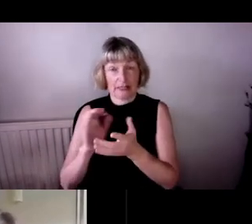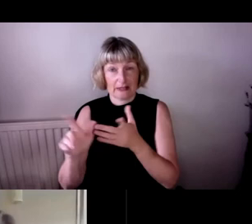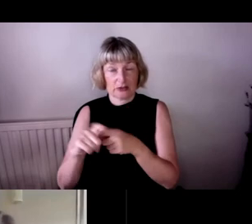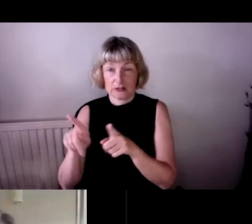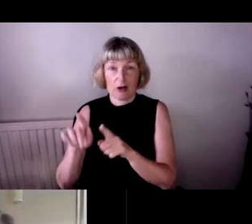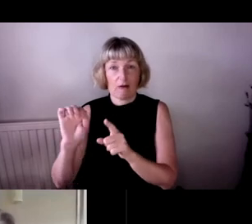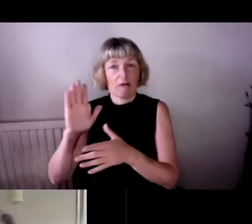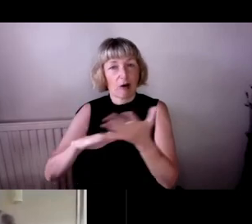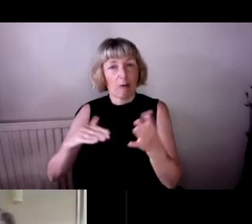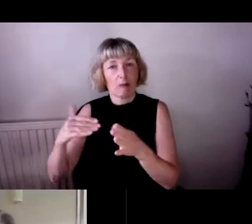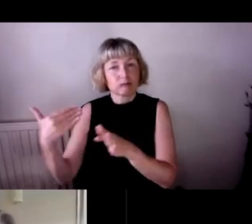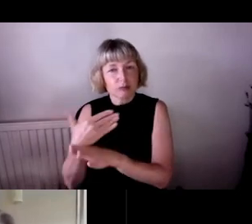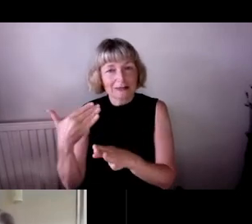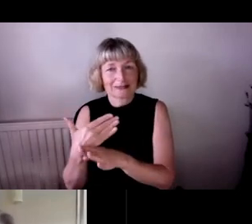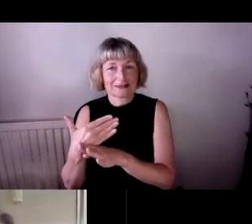session.